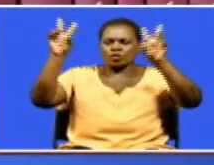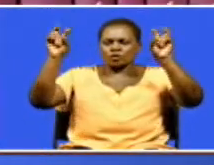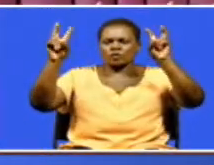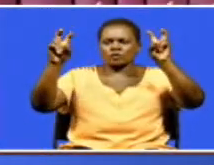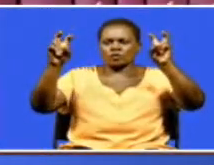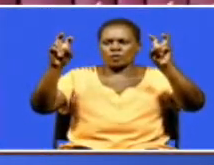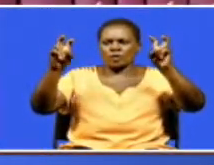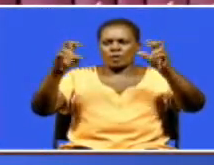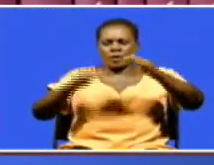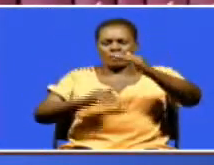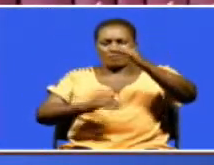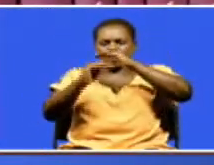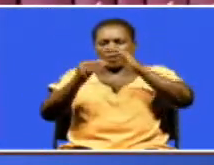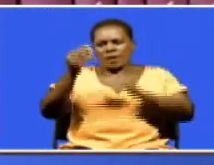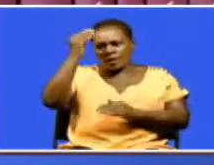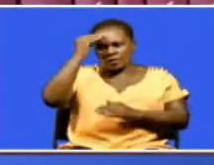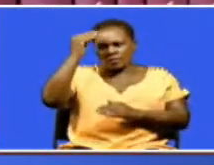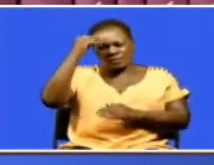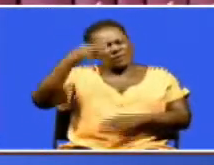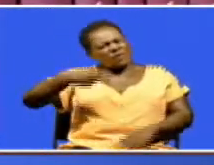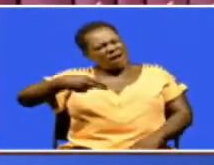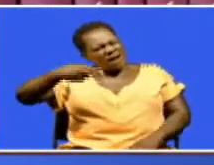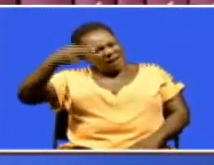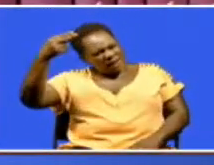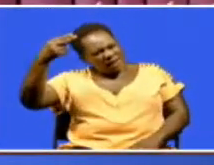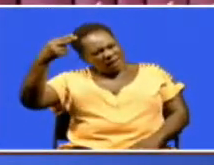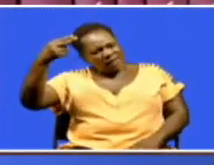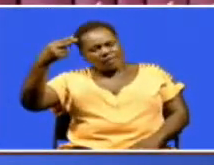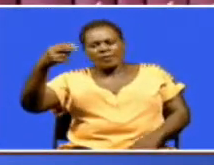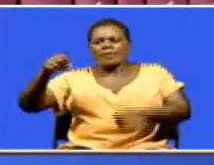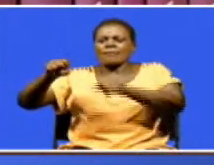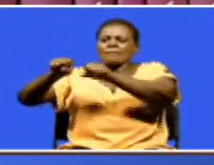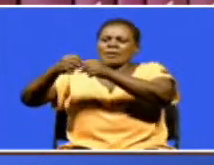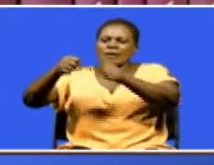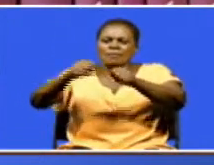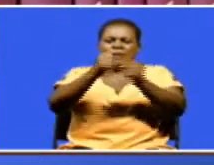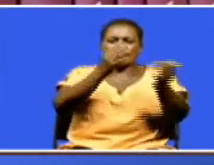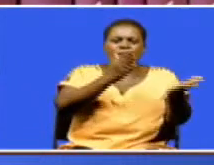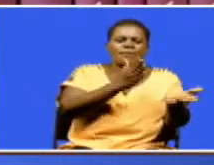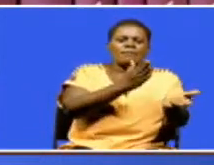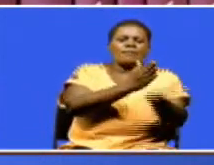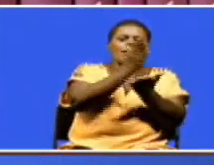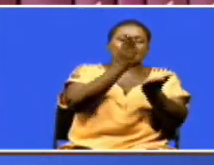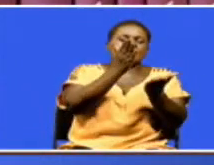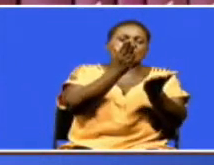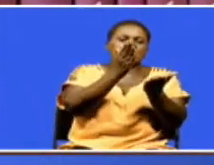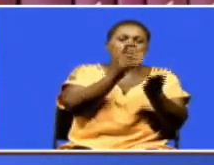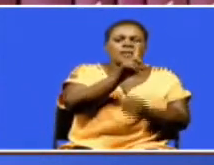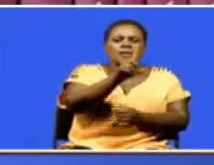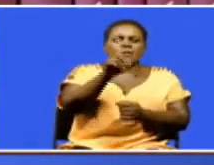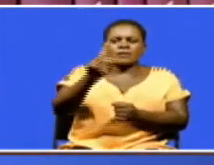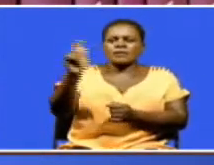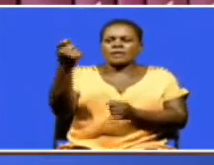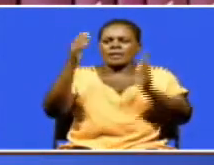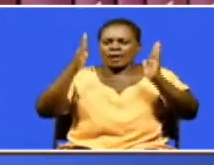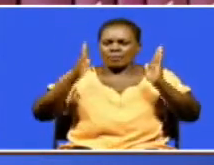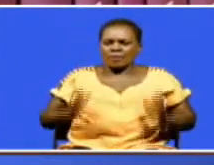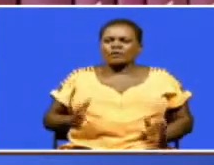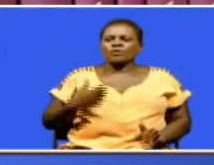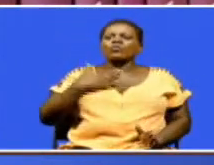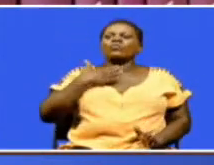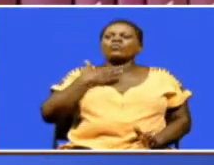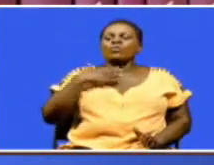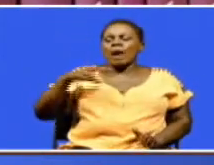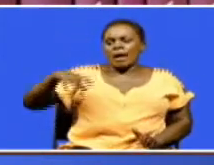you set the minimum education standard too high, you interfere with the right of every Kenyan citizen who's